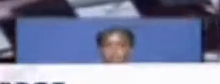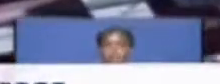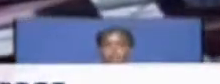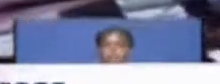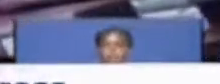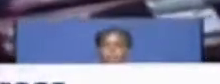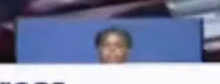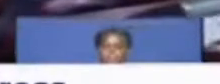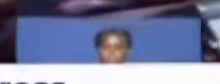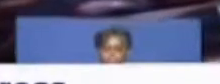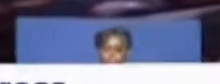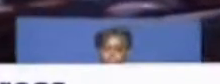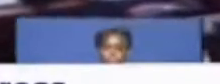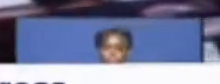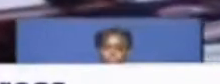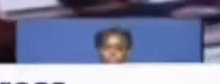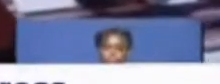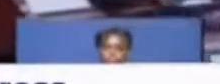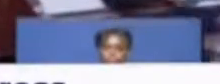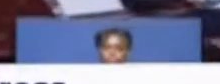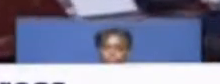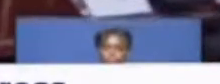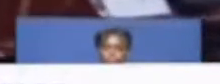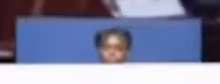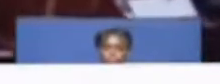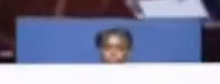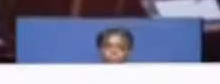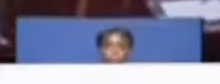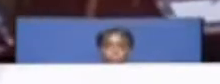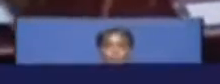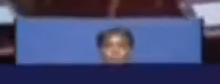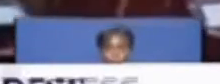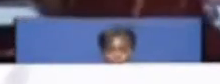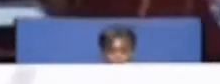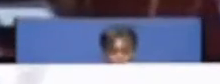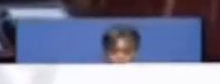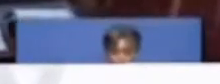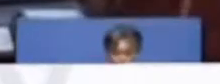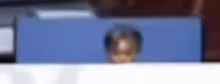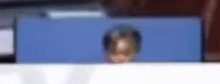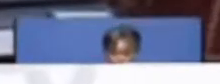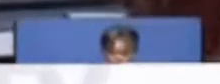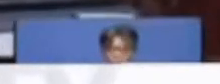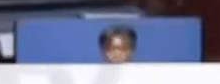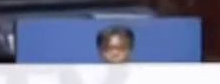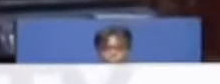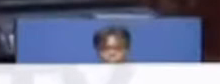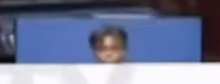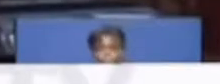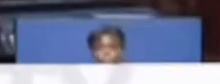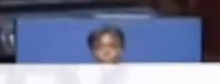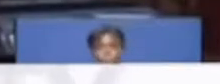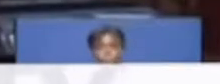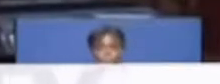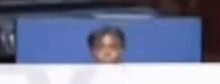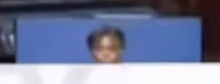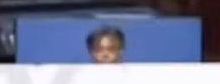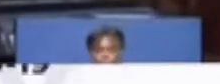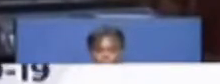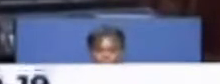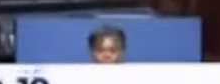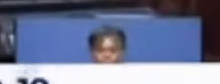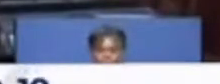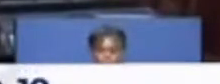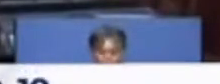fact, intact and unencumbered. Mr. Speaker, honorable